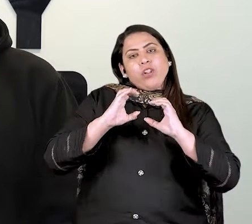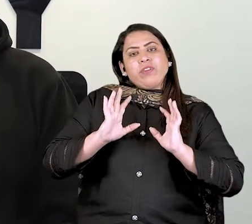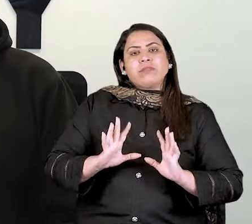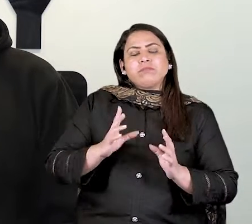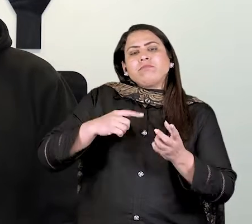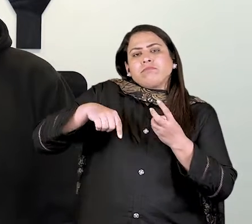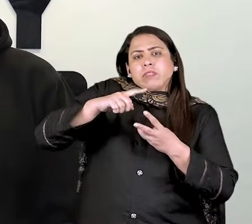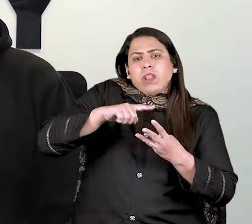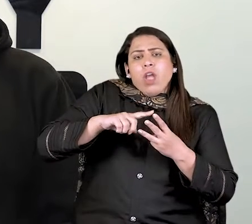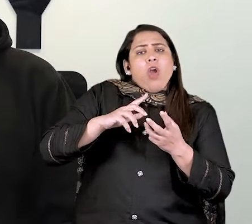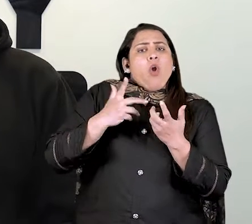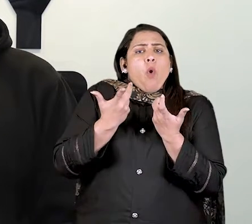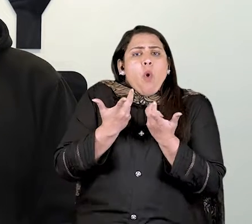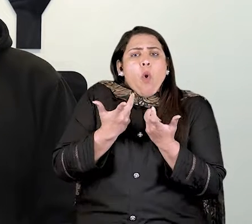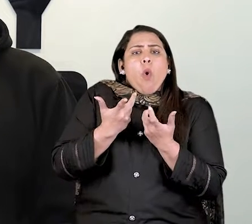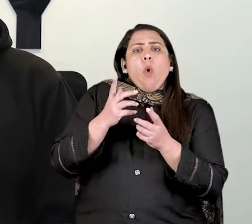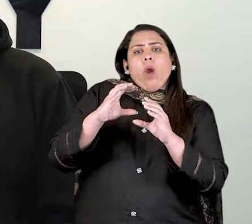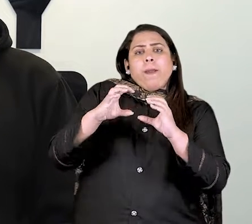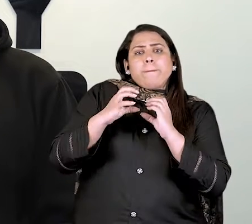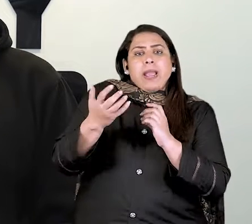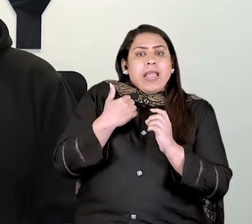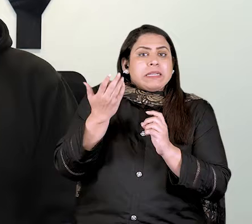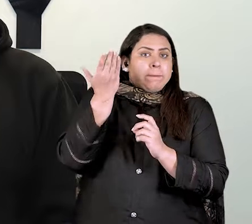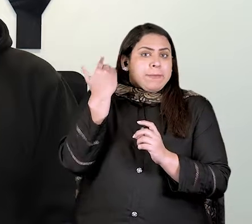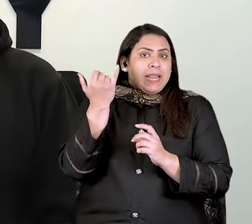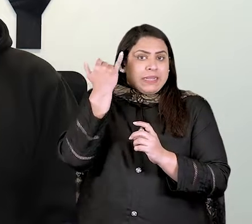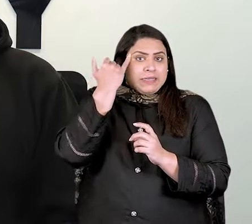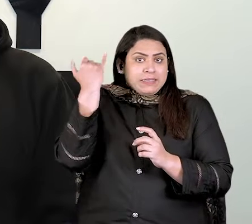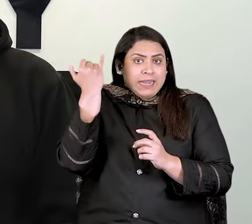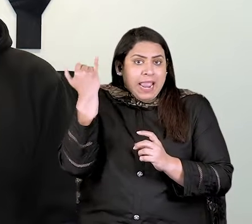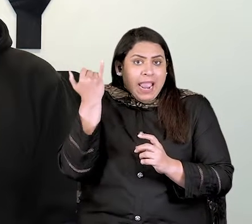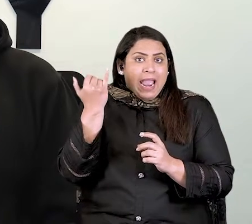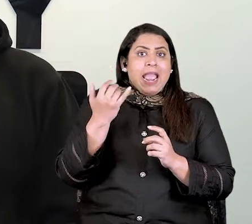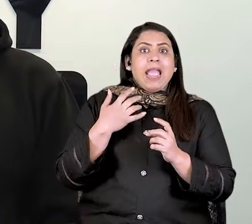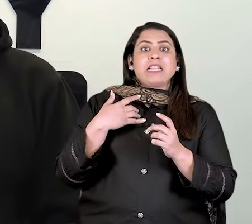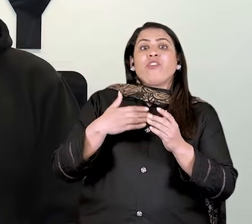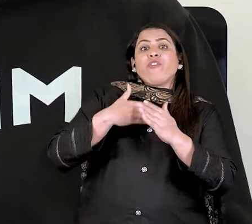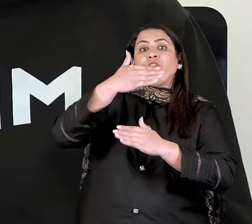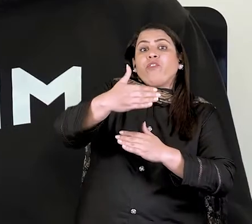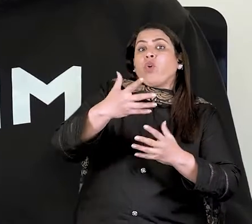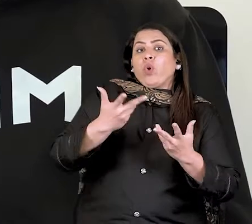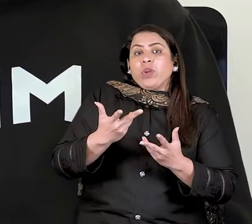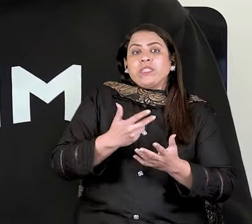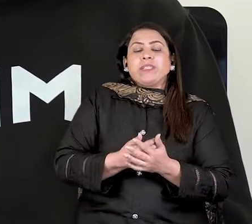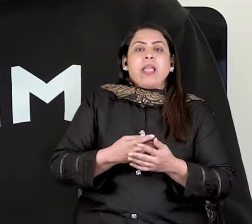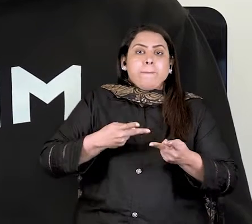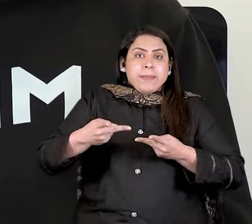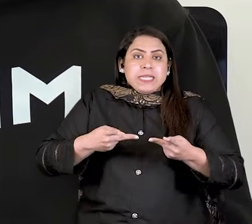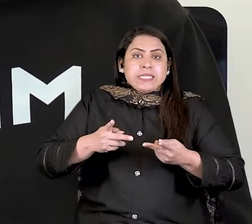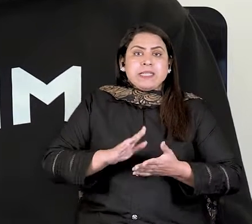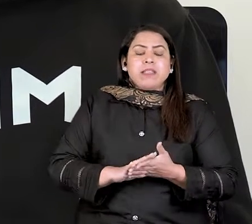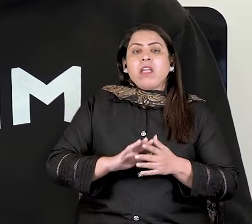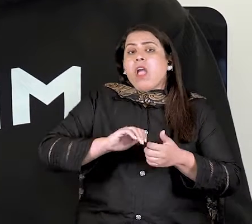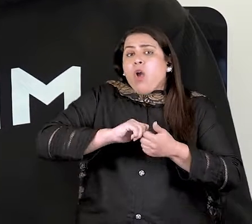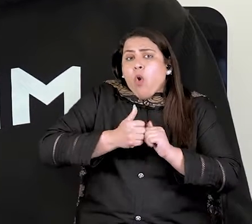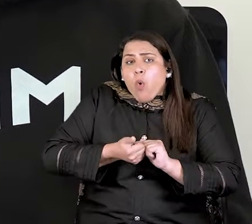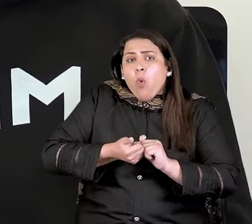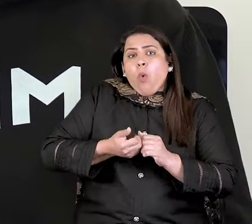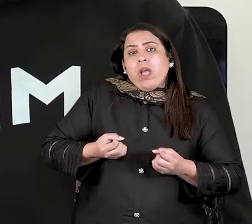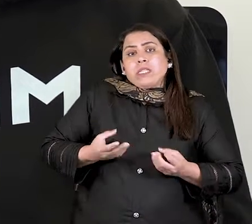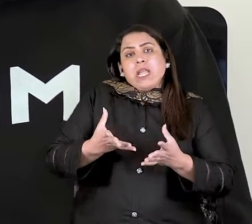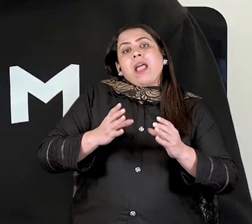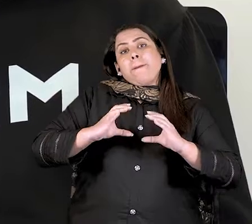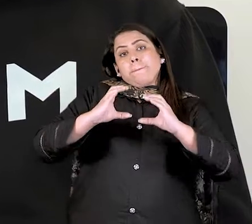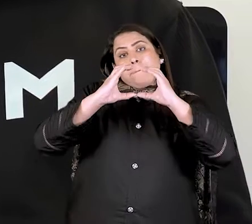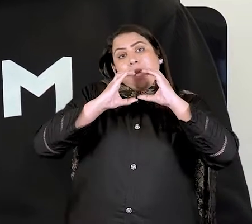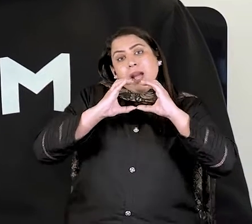conversation around what BRIM is, what is your idea behind it, and where do you see it in the future. So Ahmad, why did you start